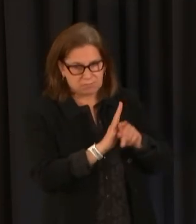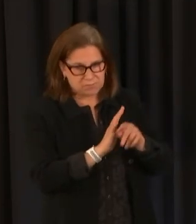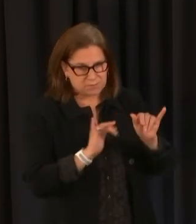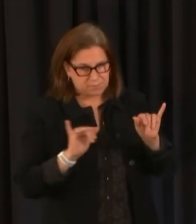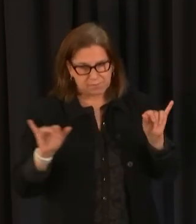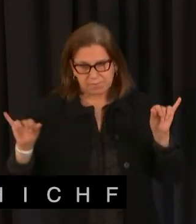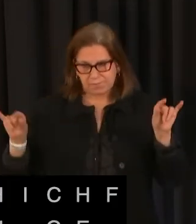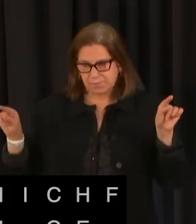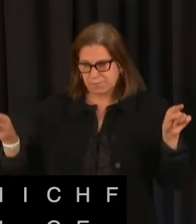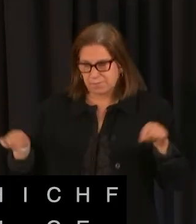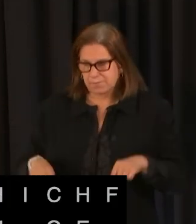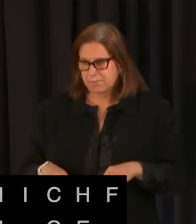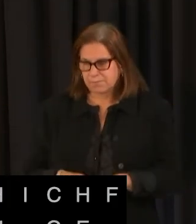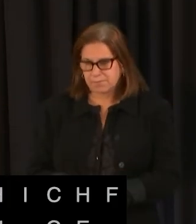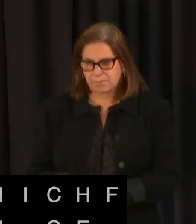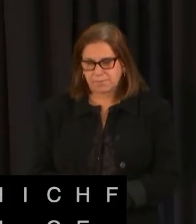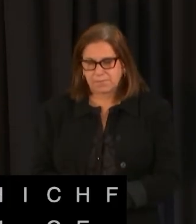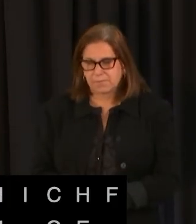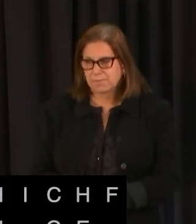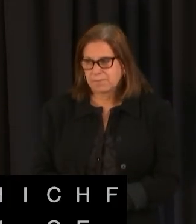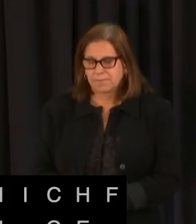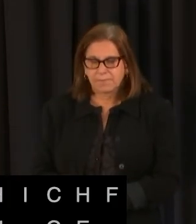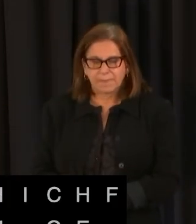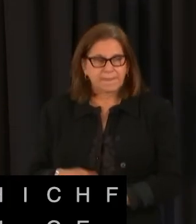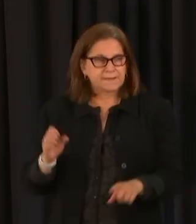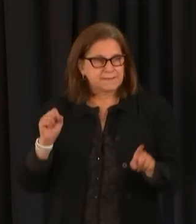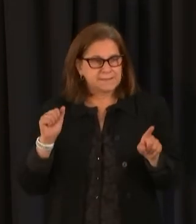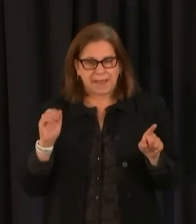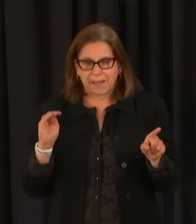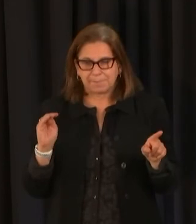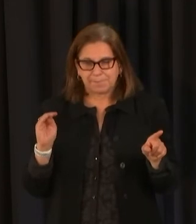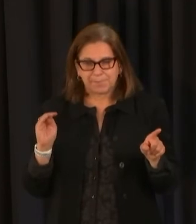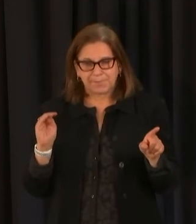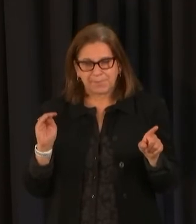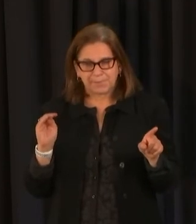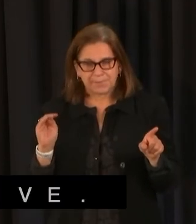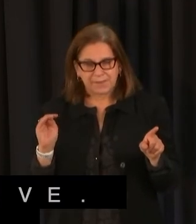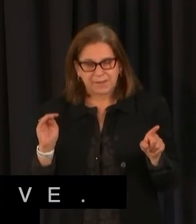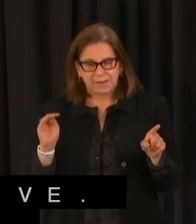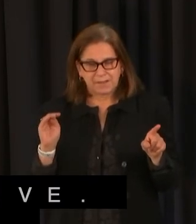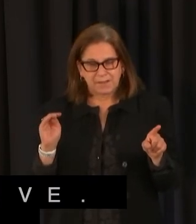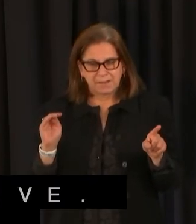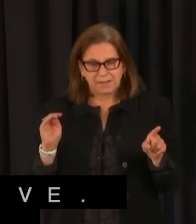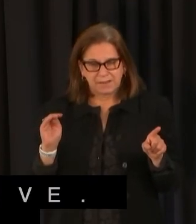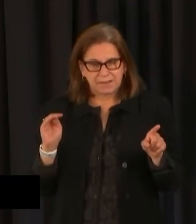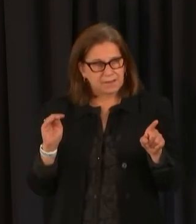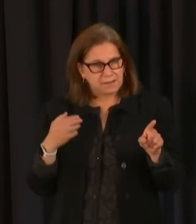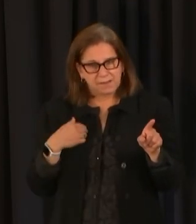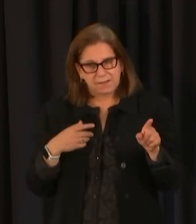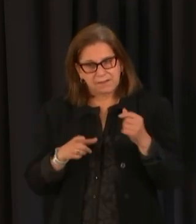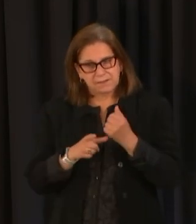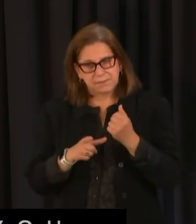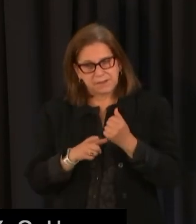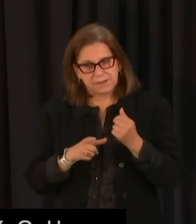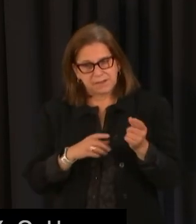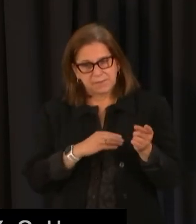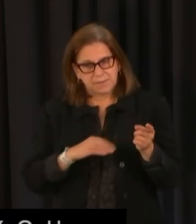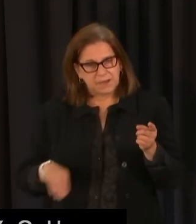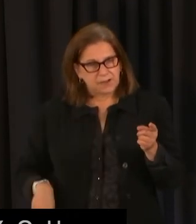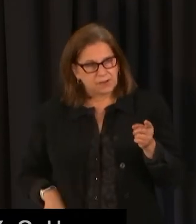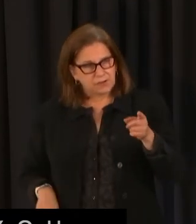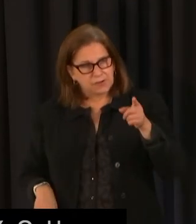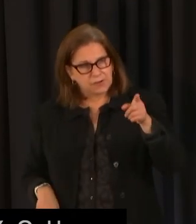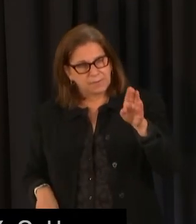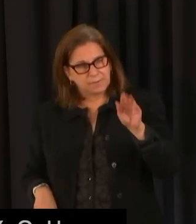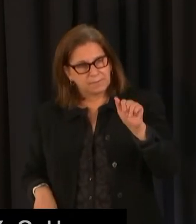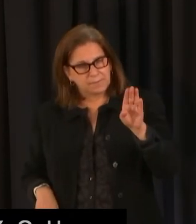Thank you very much. You bet. Sam? For Ms. Baber, so if you had a ticket, let's say in 2019, and